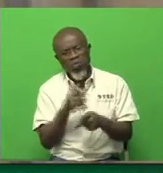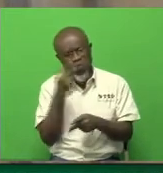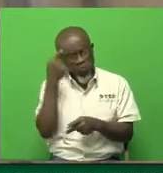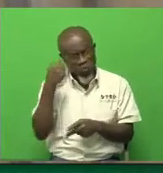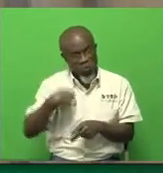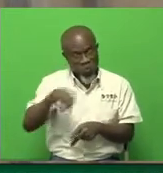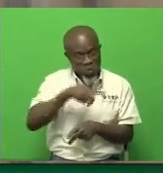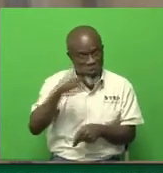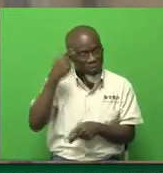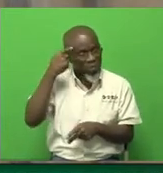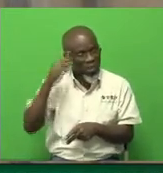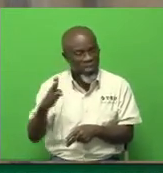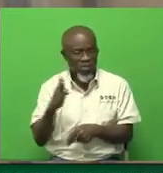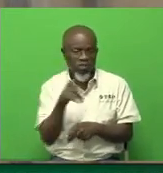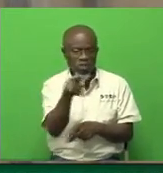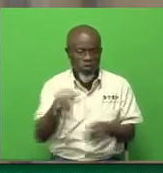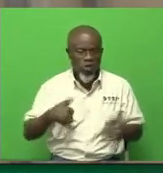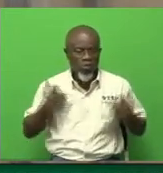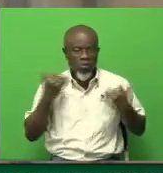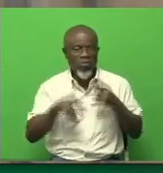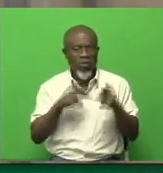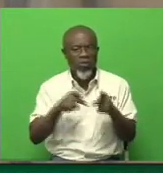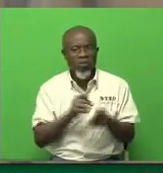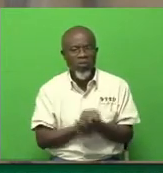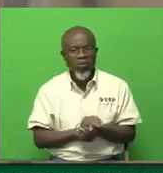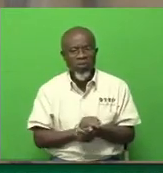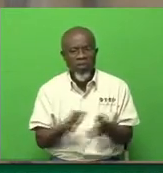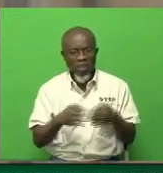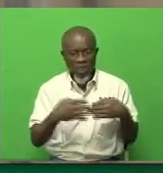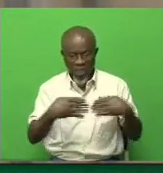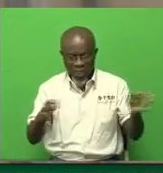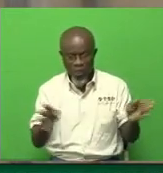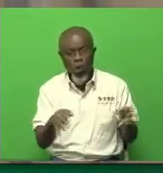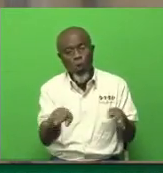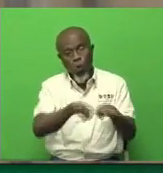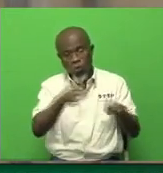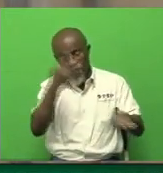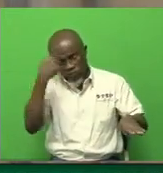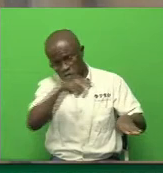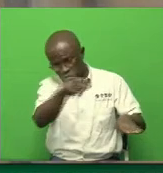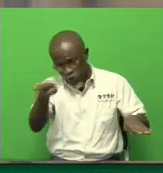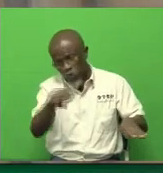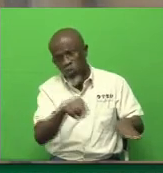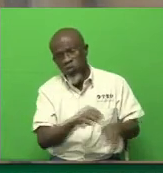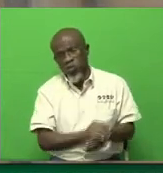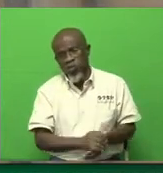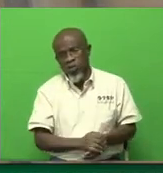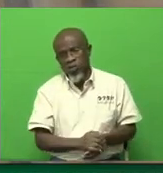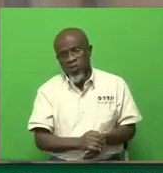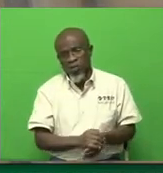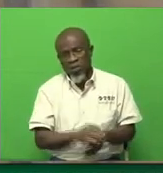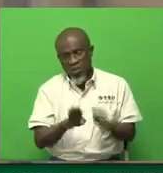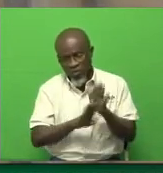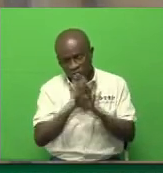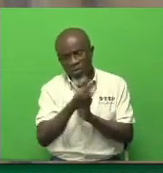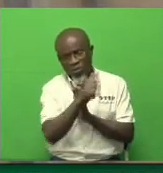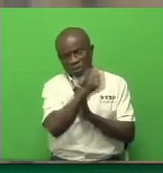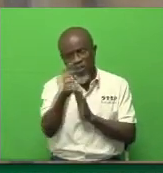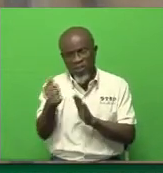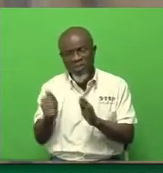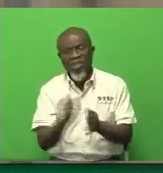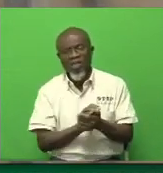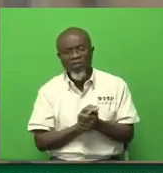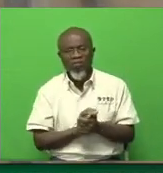possible so go out there the gate is open for you develop yourself and take advantage of educational